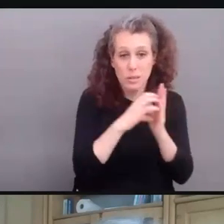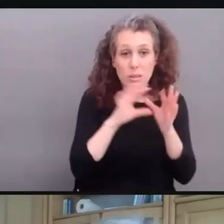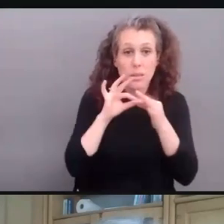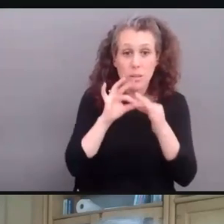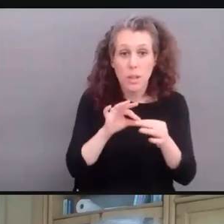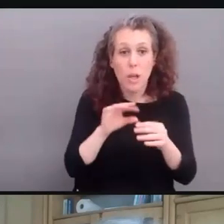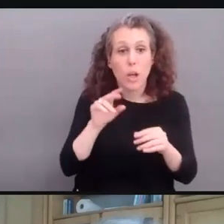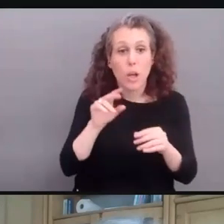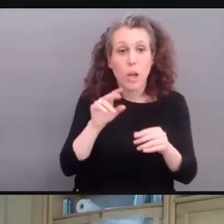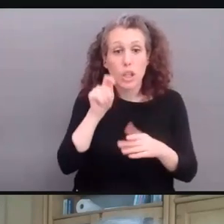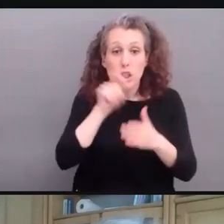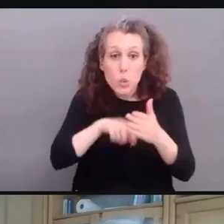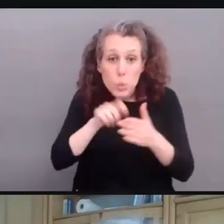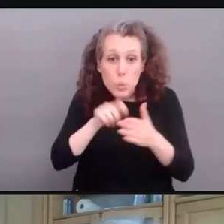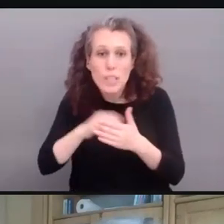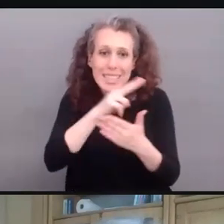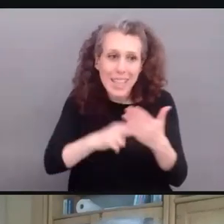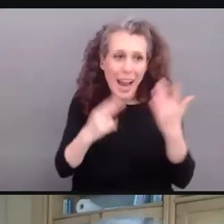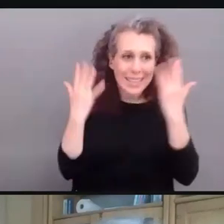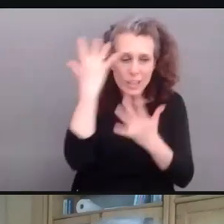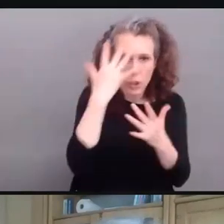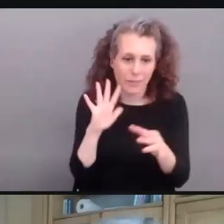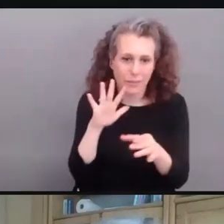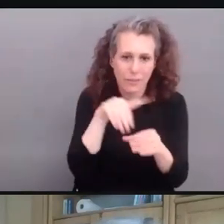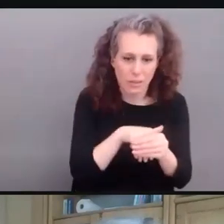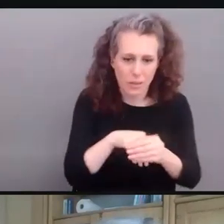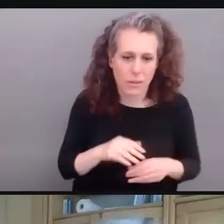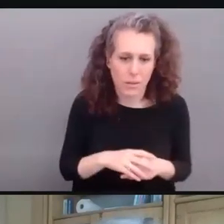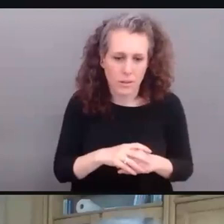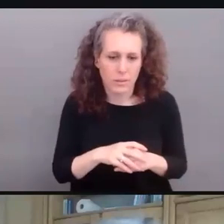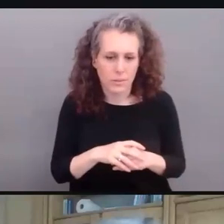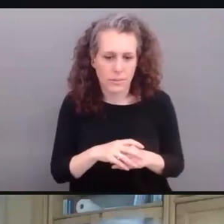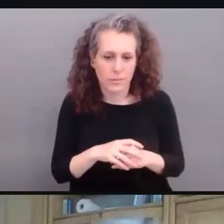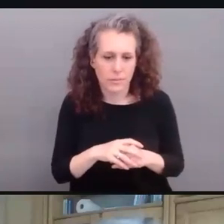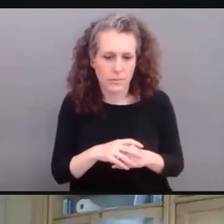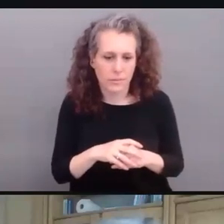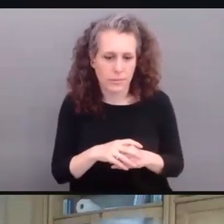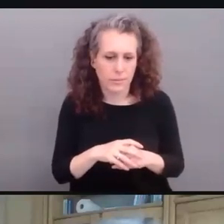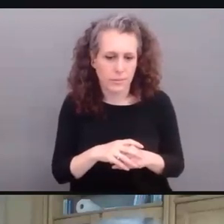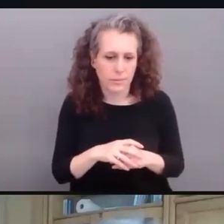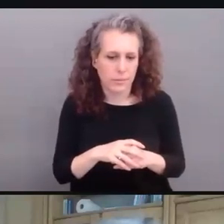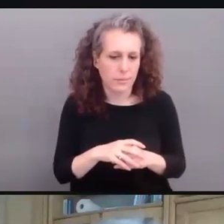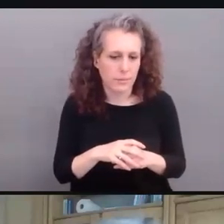design considerations, also considering the Sensenelec Guide